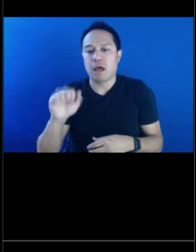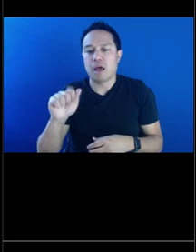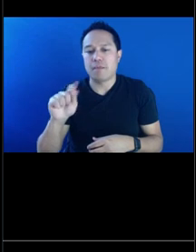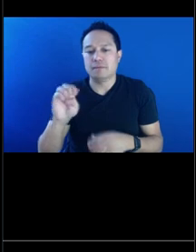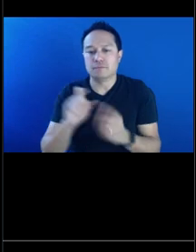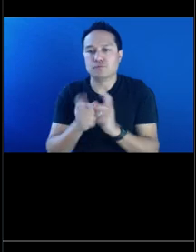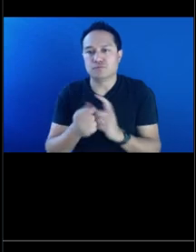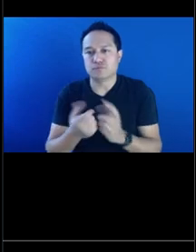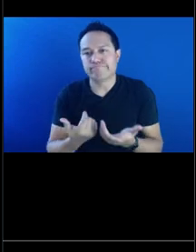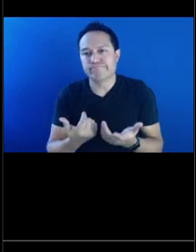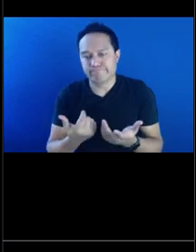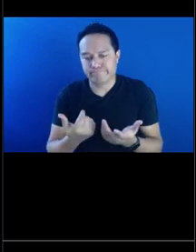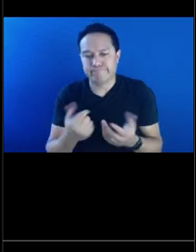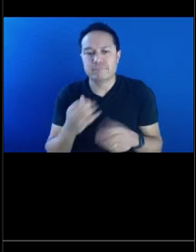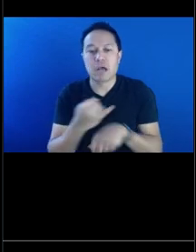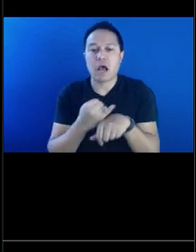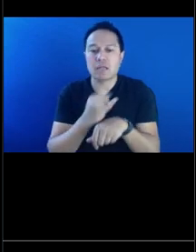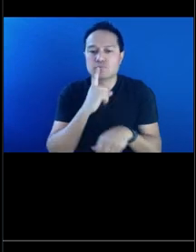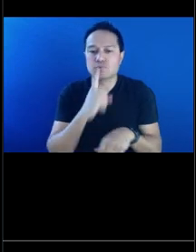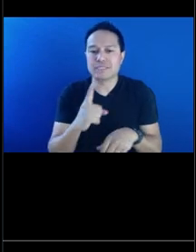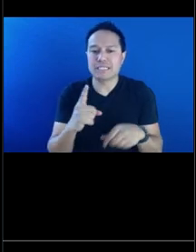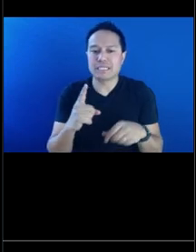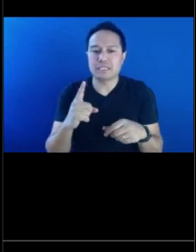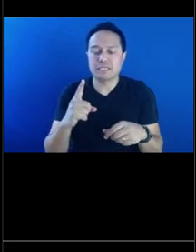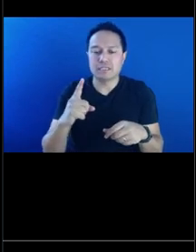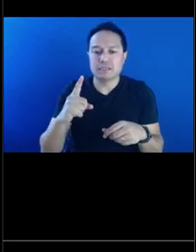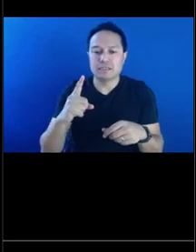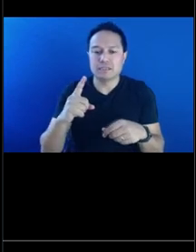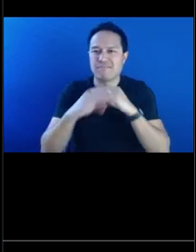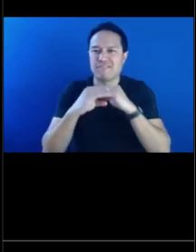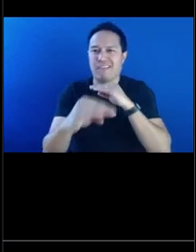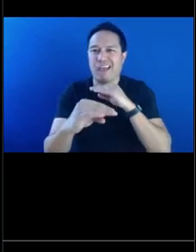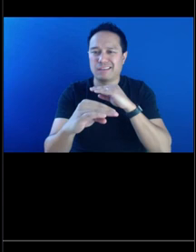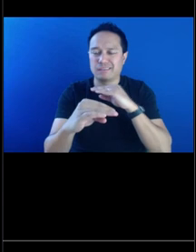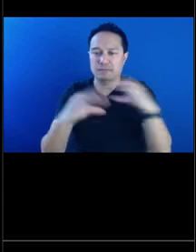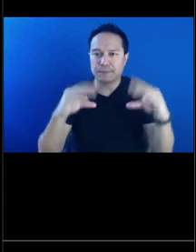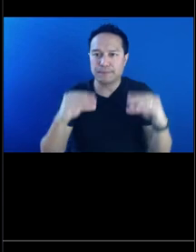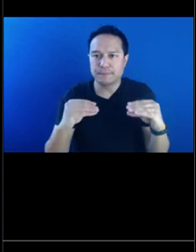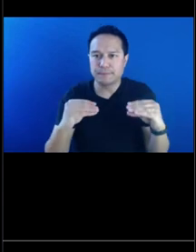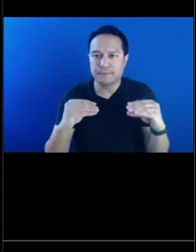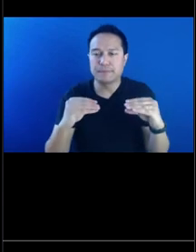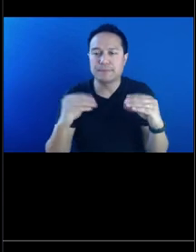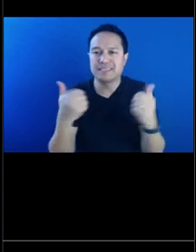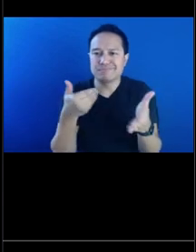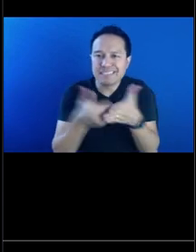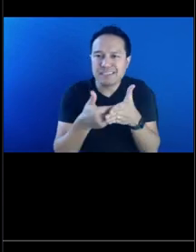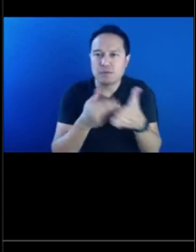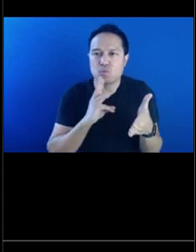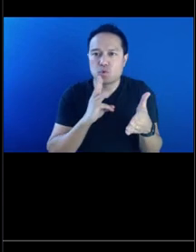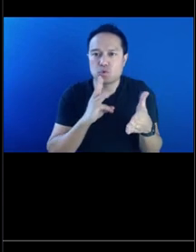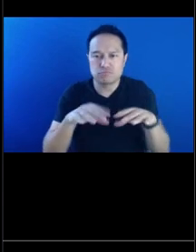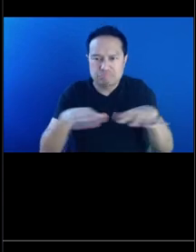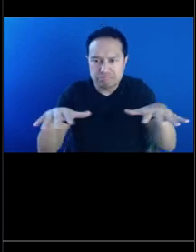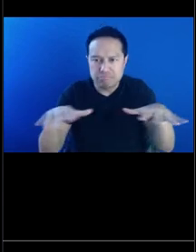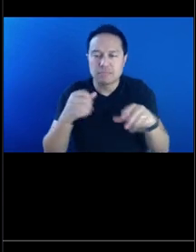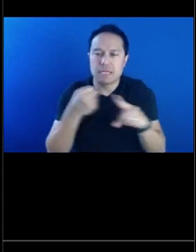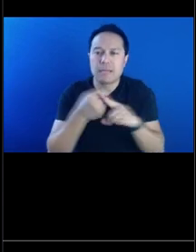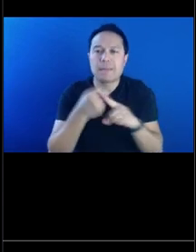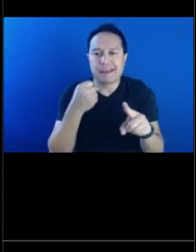so small and so low-lying, they could be really impacted by sea level rise. And so that's one thing that we worry